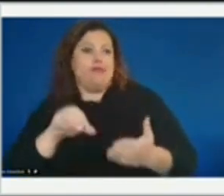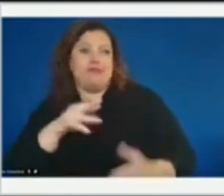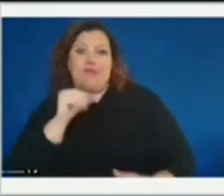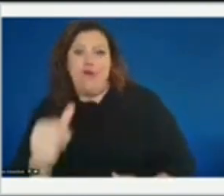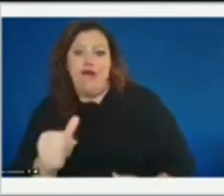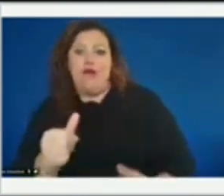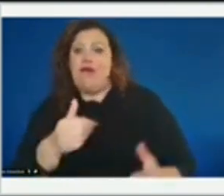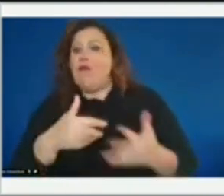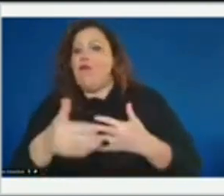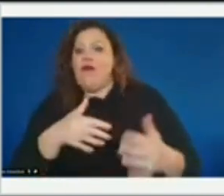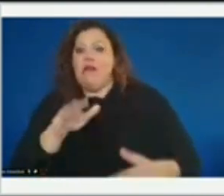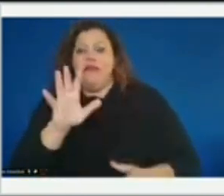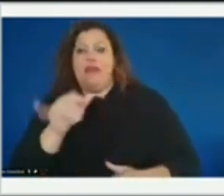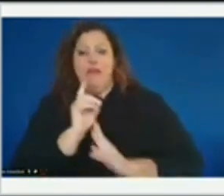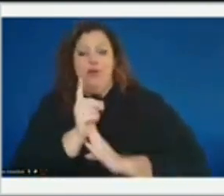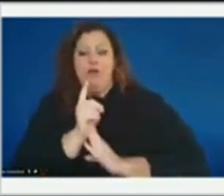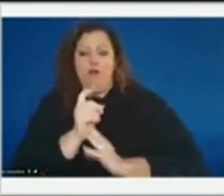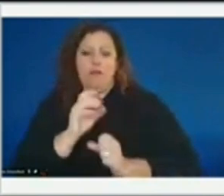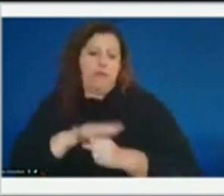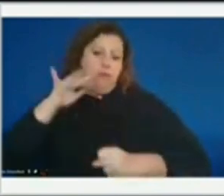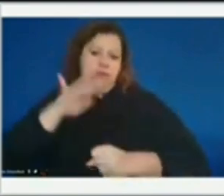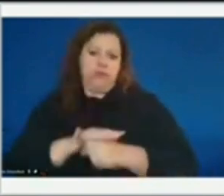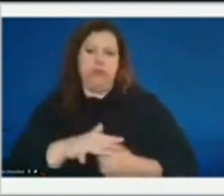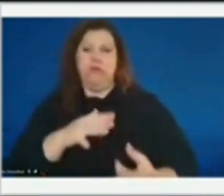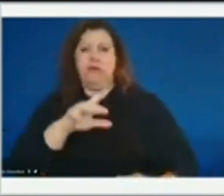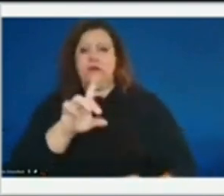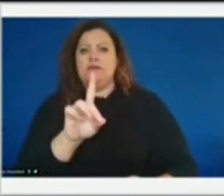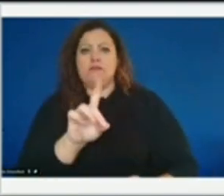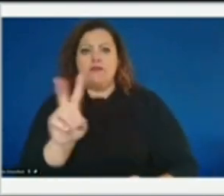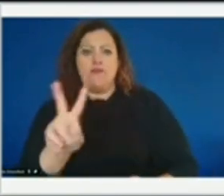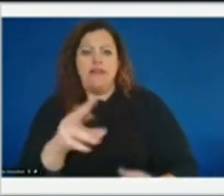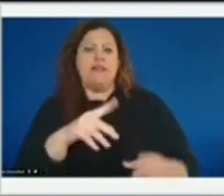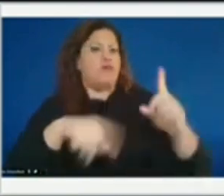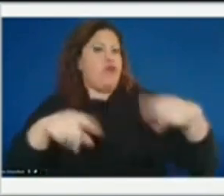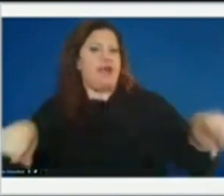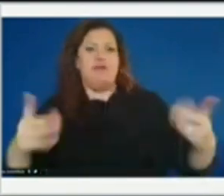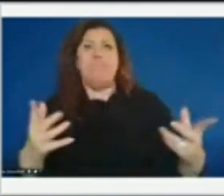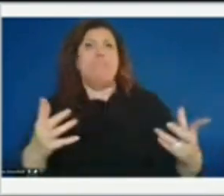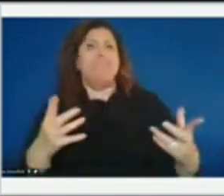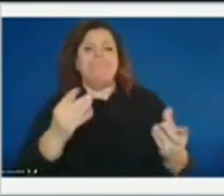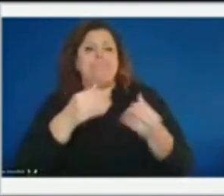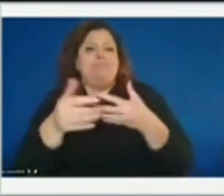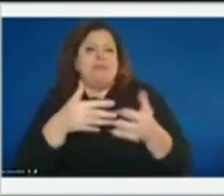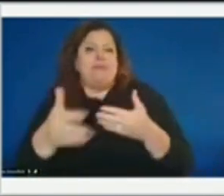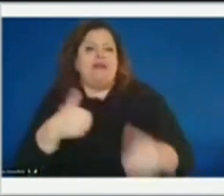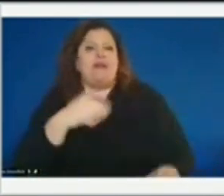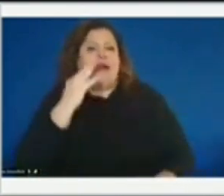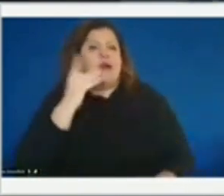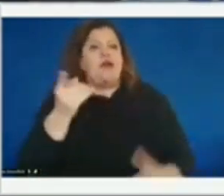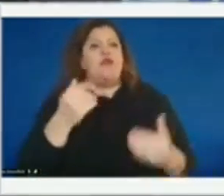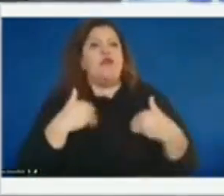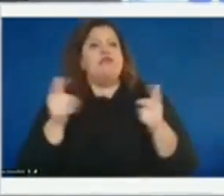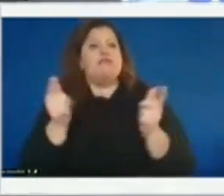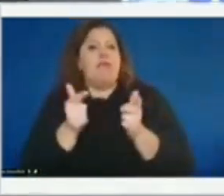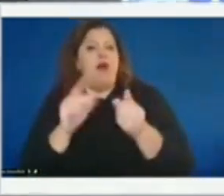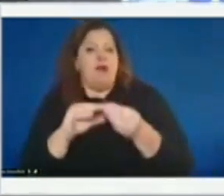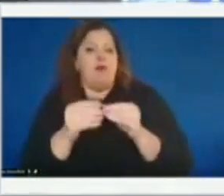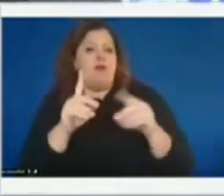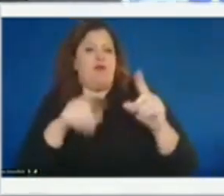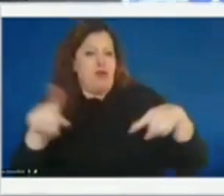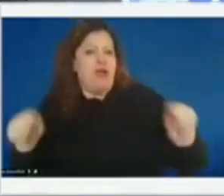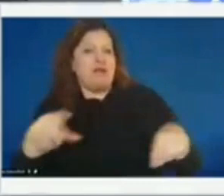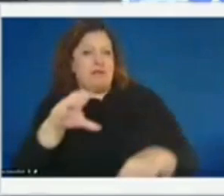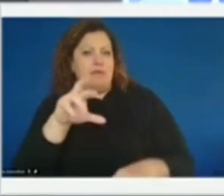moment, whether domestic related, whether random. And I do know that we have a very small number of random crimes when it comes to